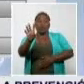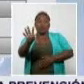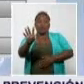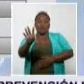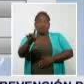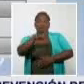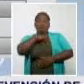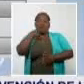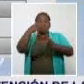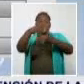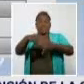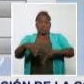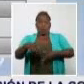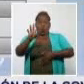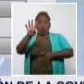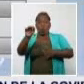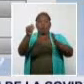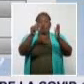268,814 dead,